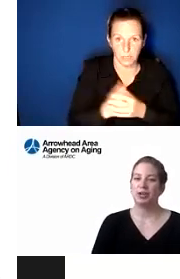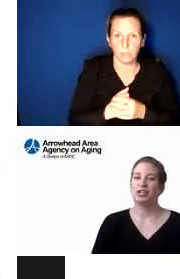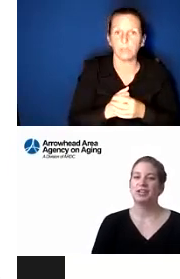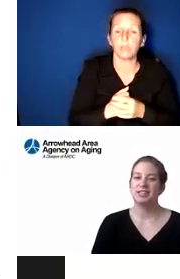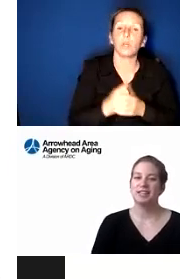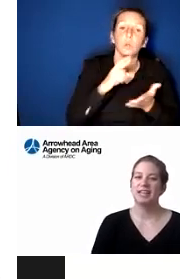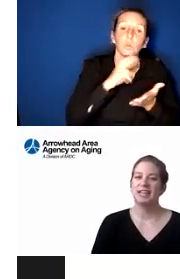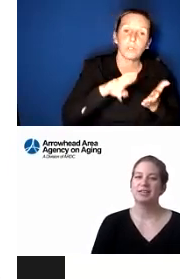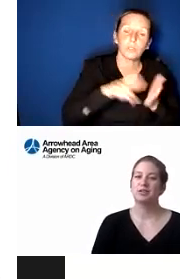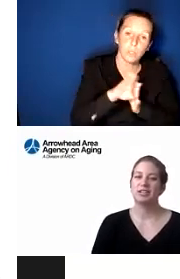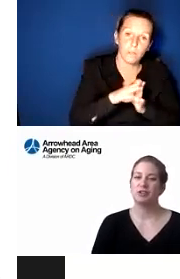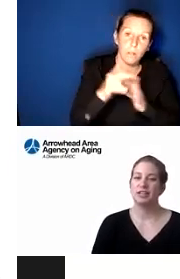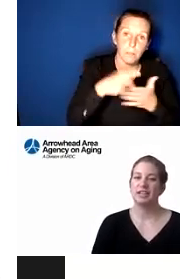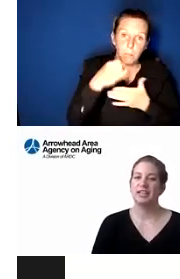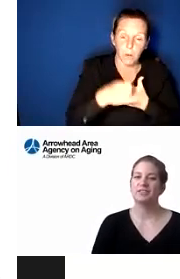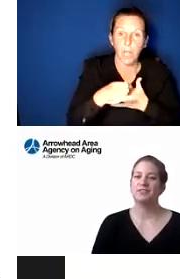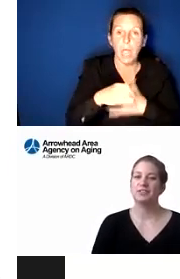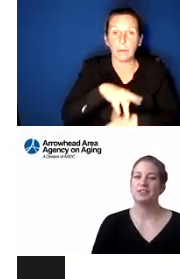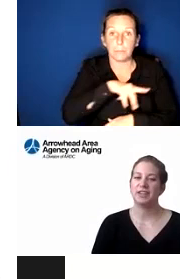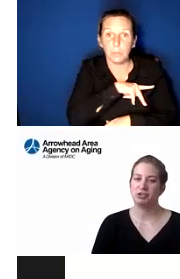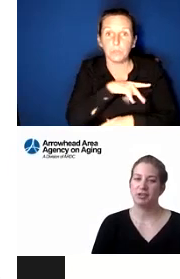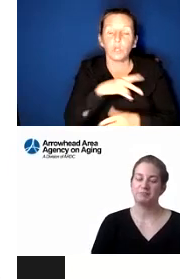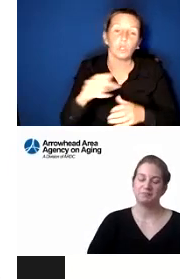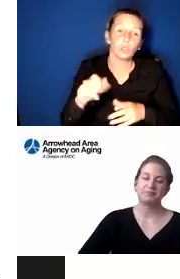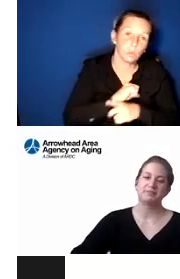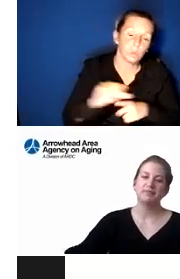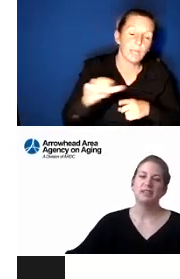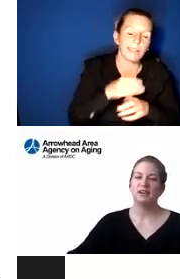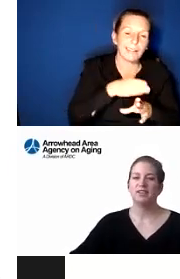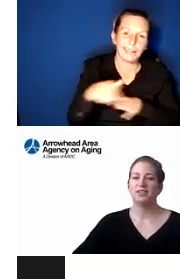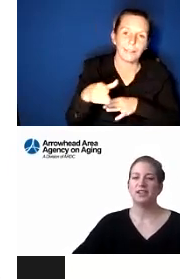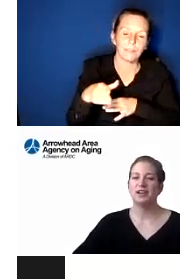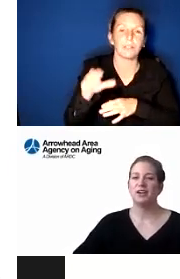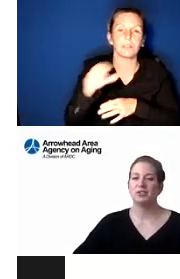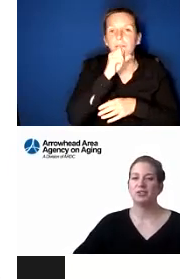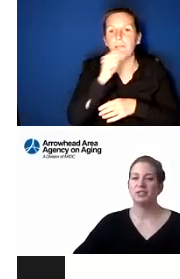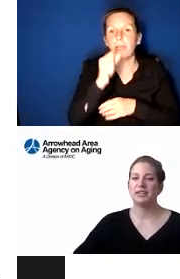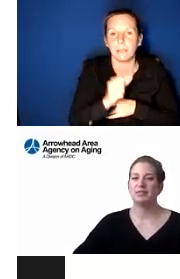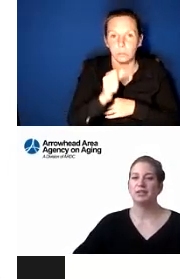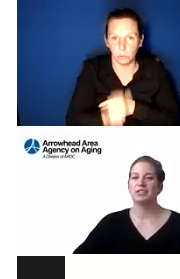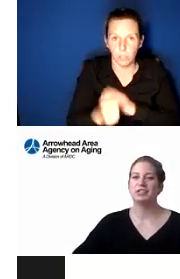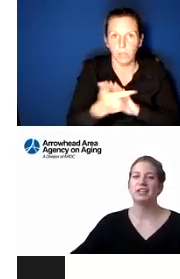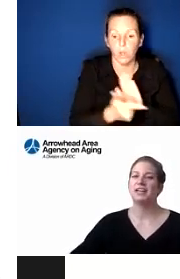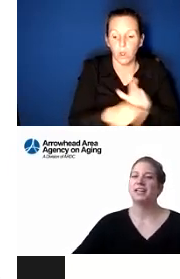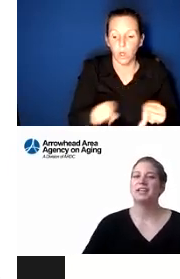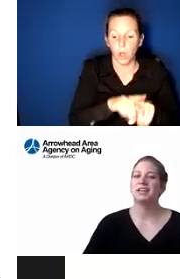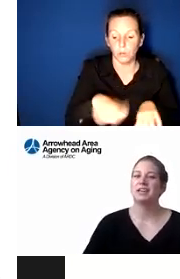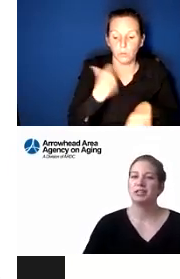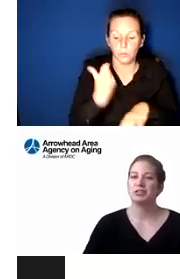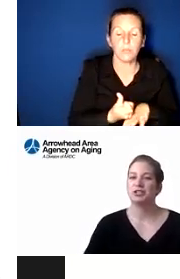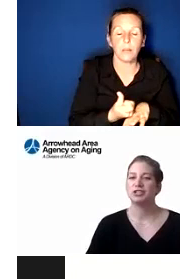development projects, and personnel training in the field of aging. The law also established